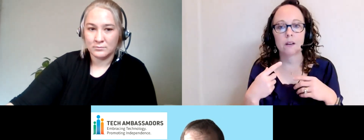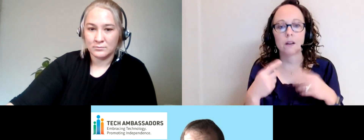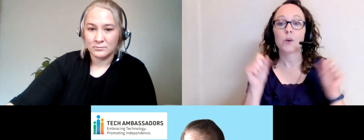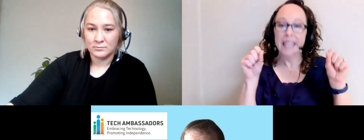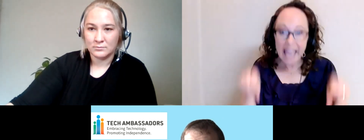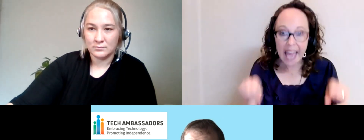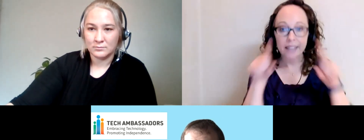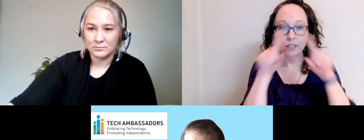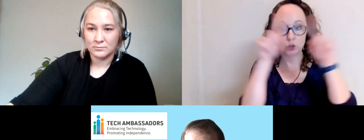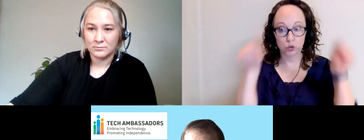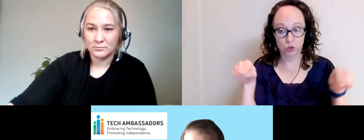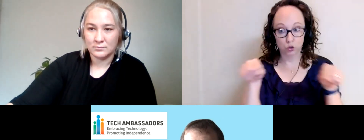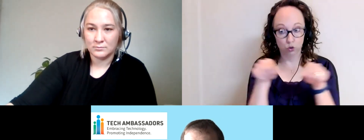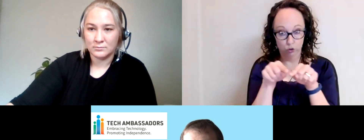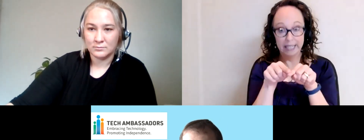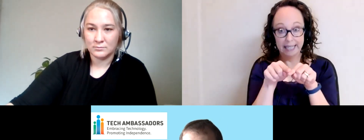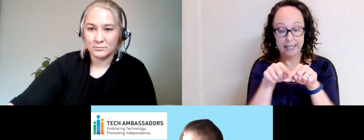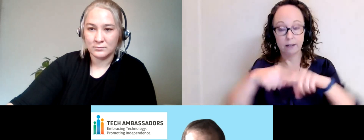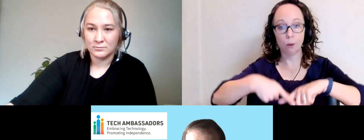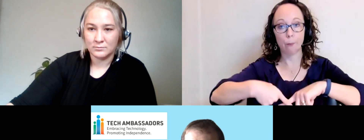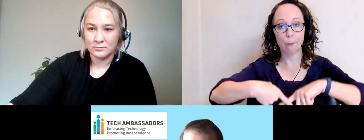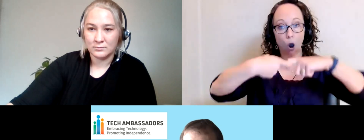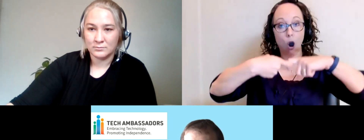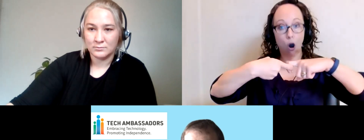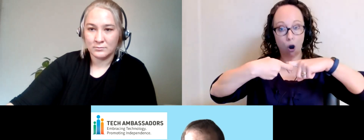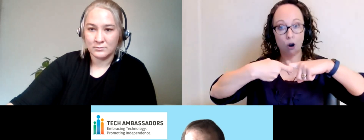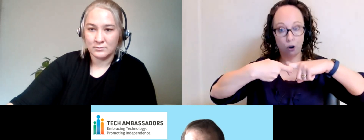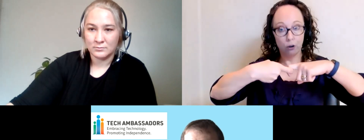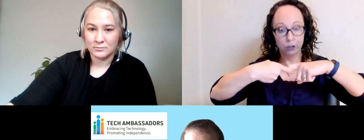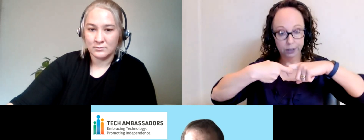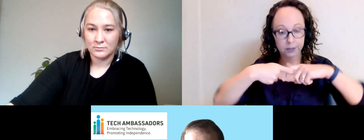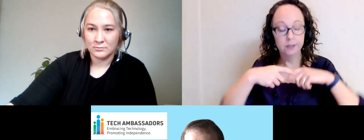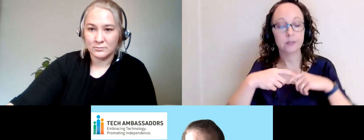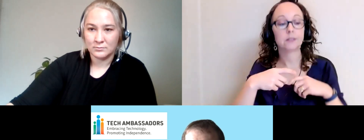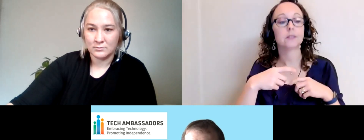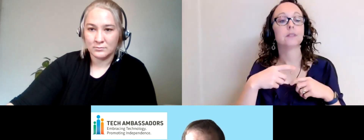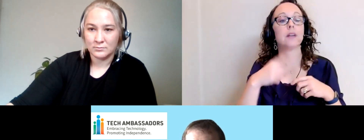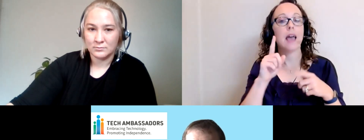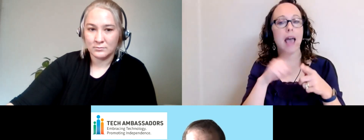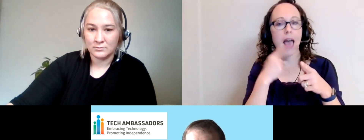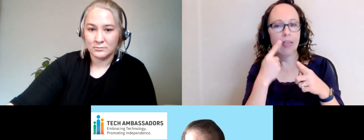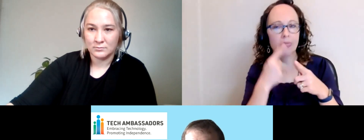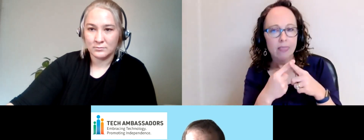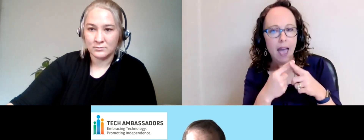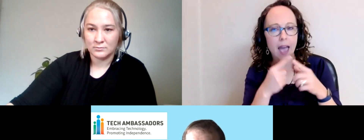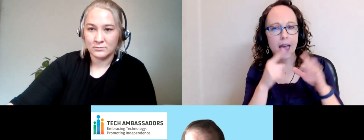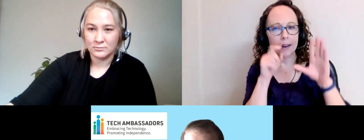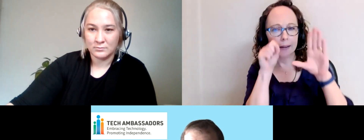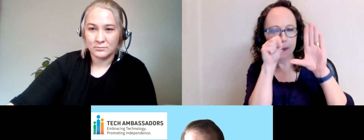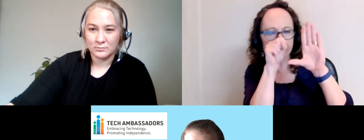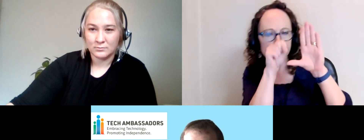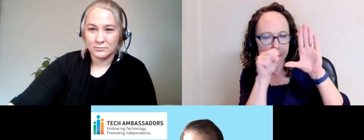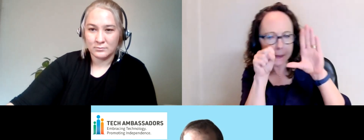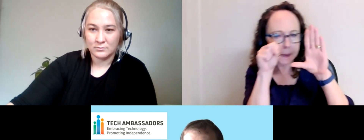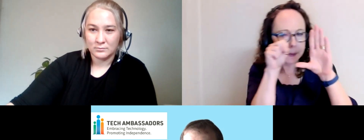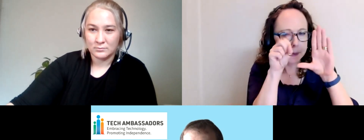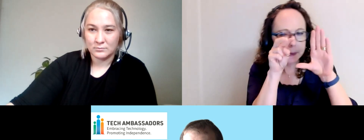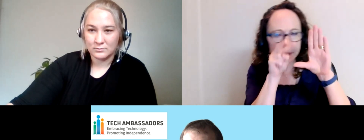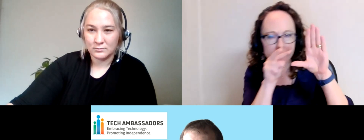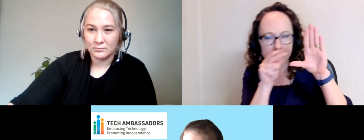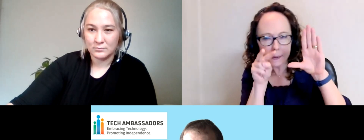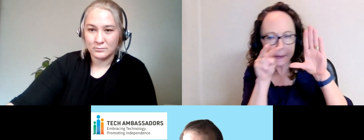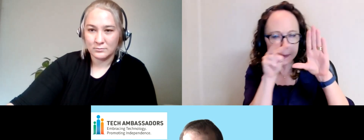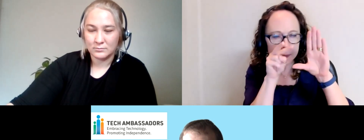screen and look at whatever you're doing just with your head. You